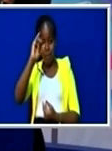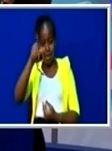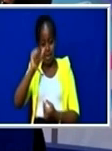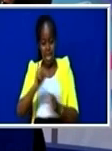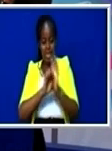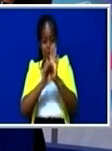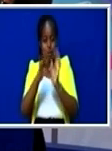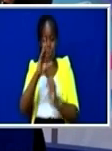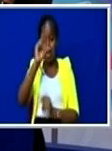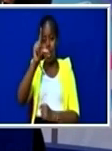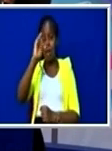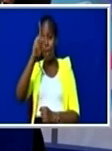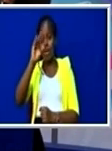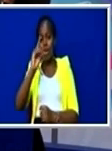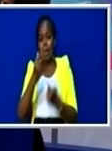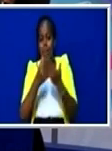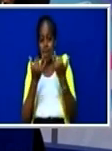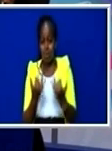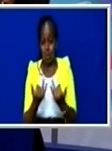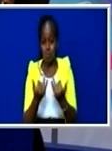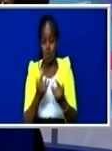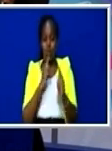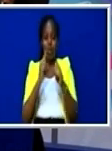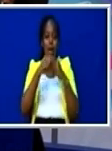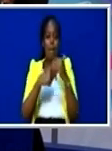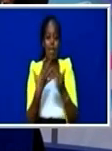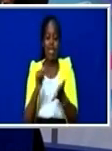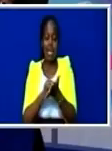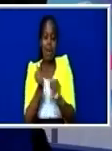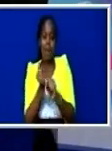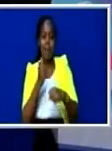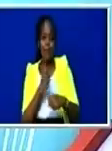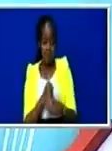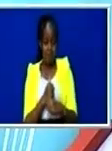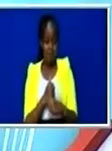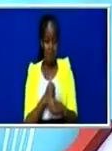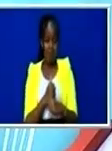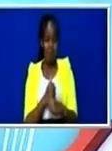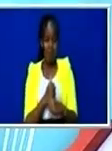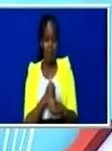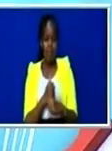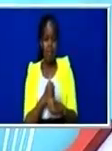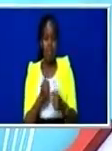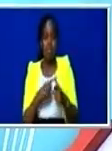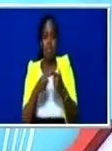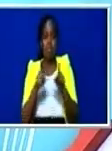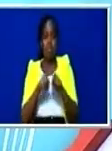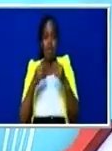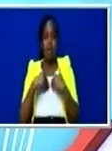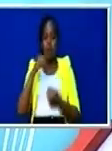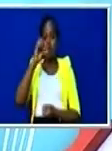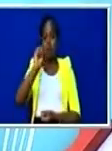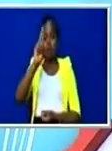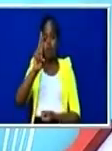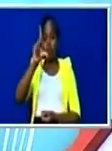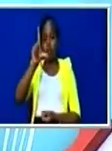That's an example of a lipid. So we are now on the elements, okay? All right. Elements. So then we have sulfur. Sulfur